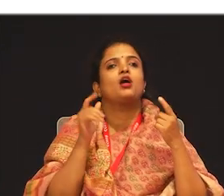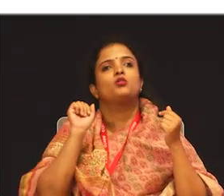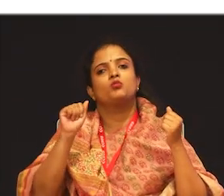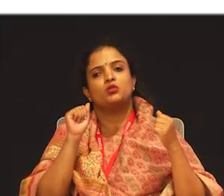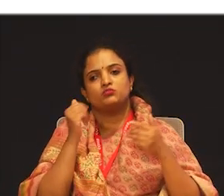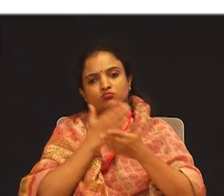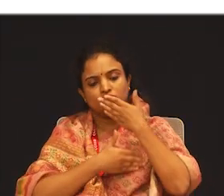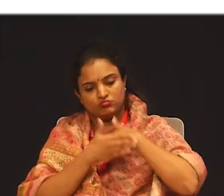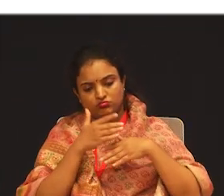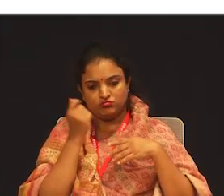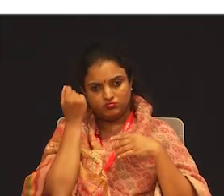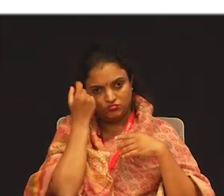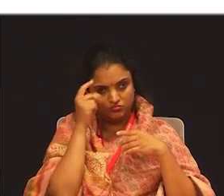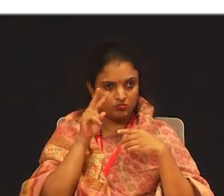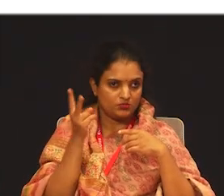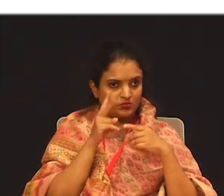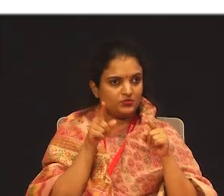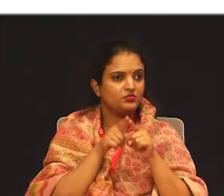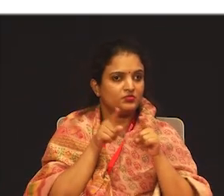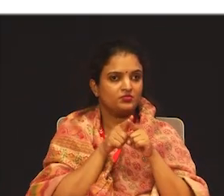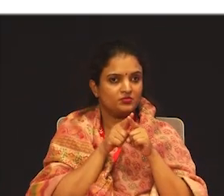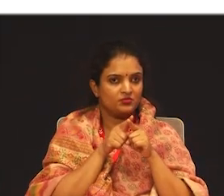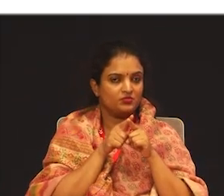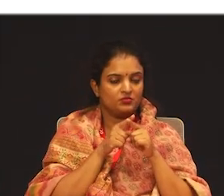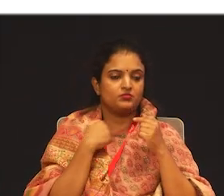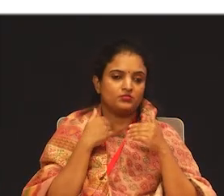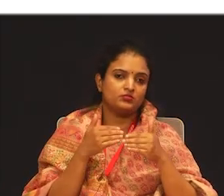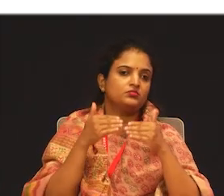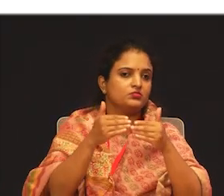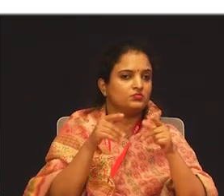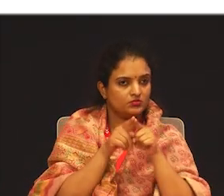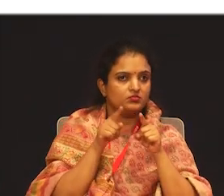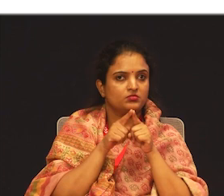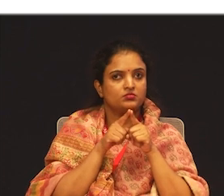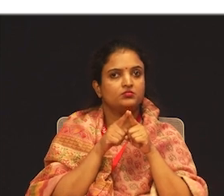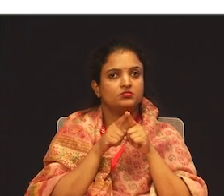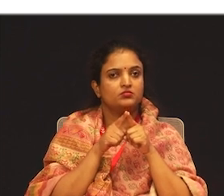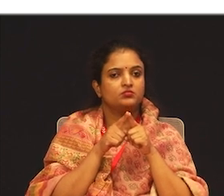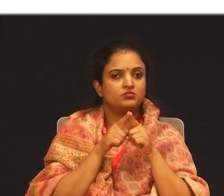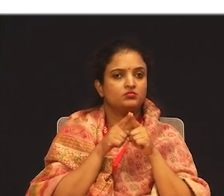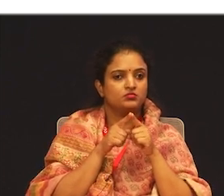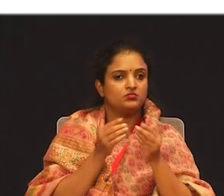this particular disability condition. So we need to go ahead for further